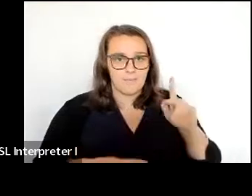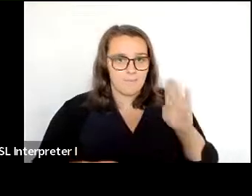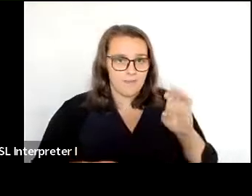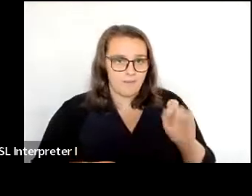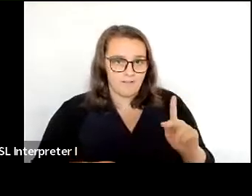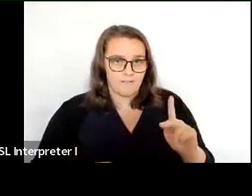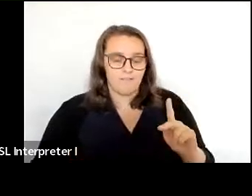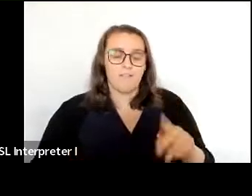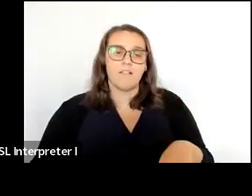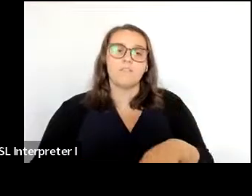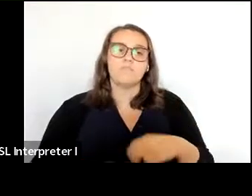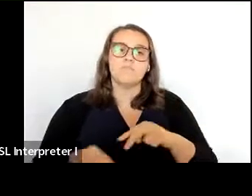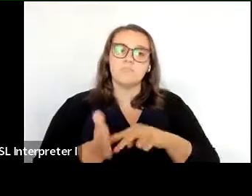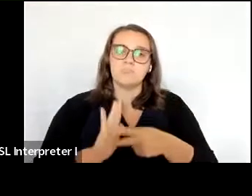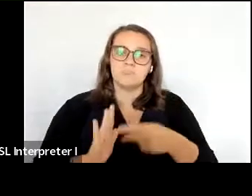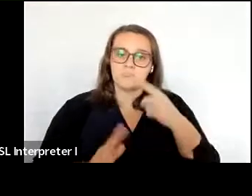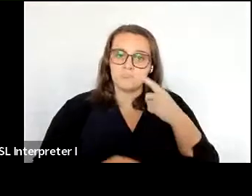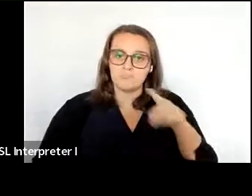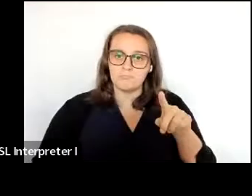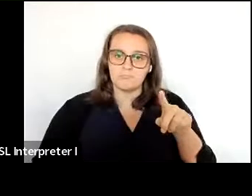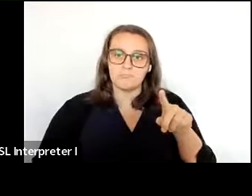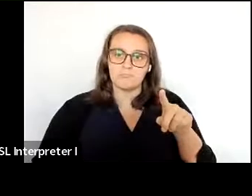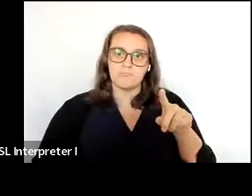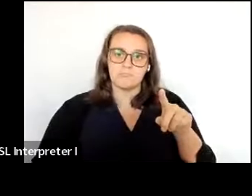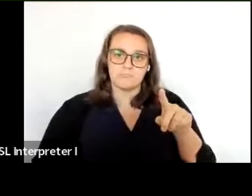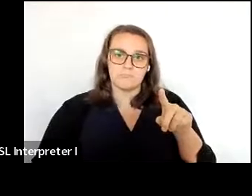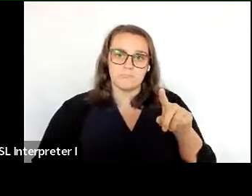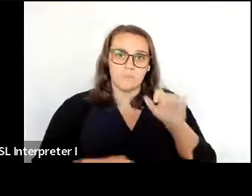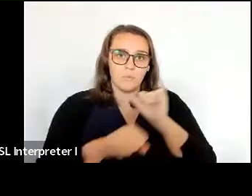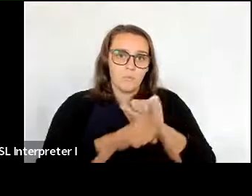allow employees to access